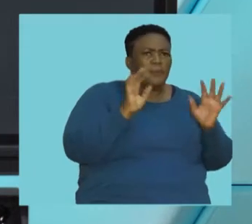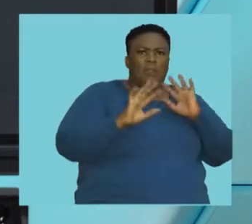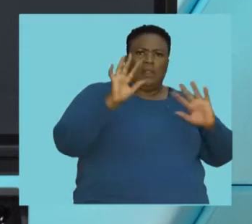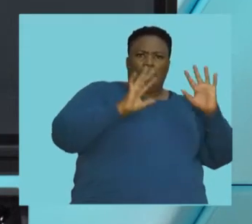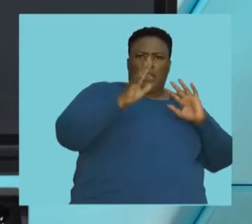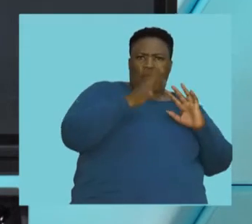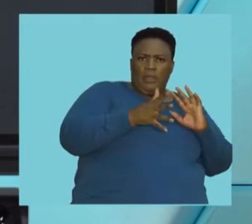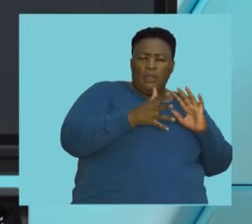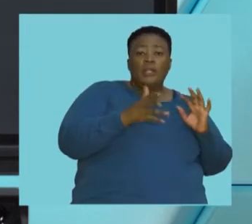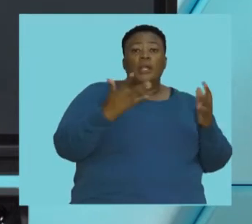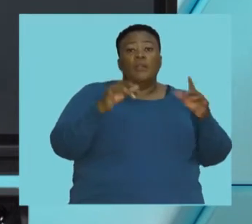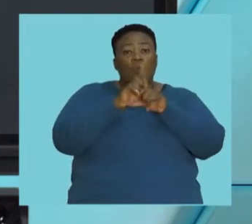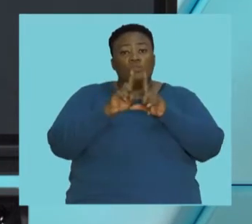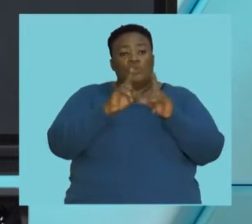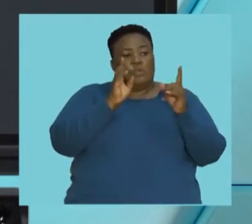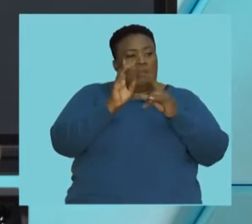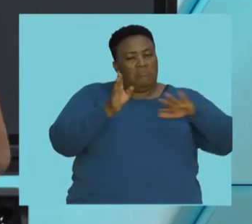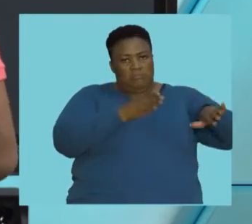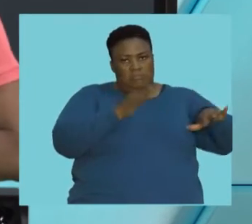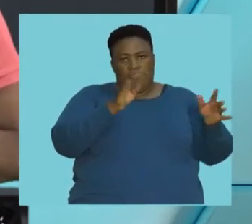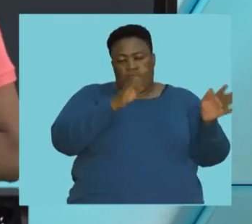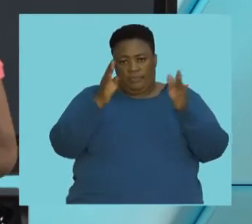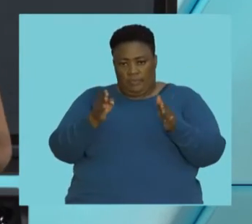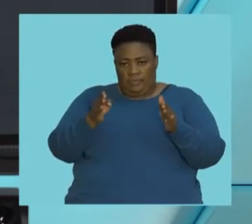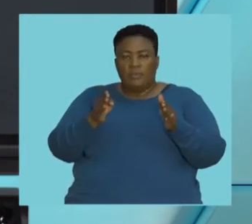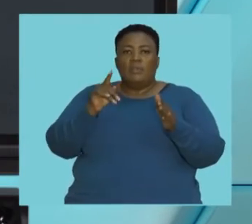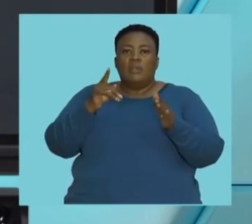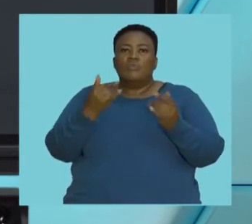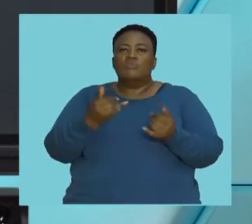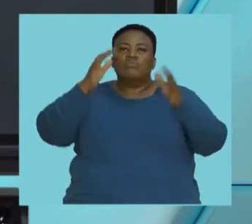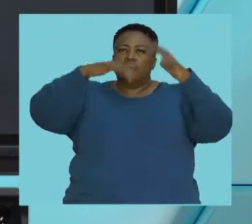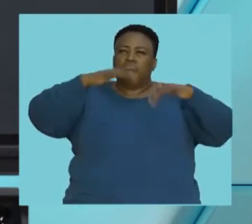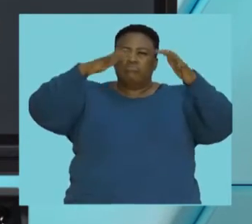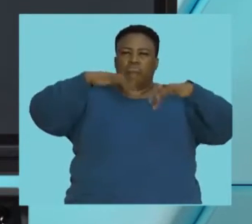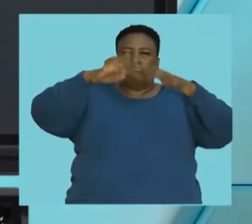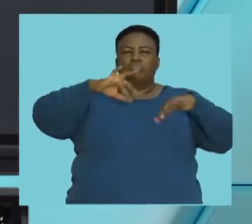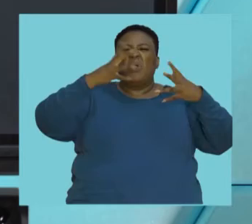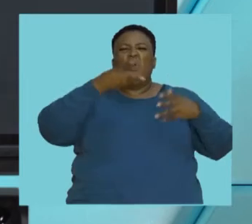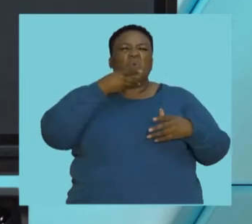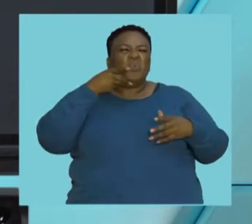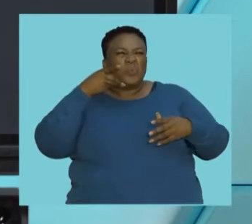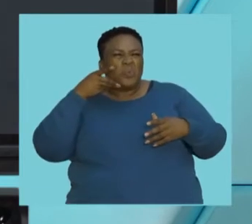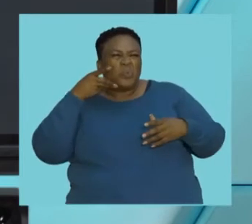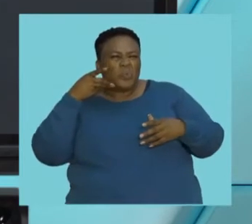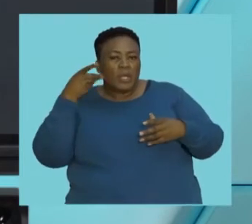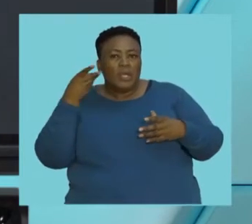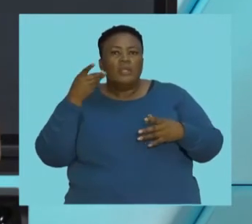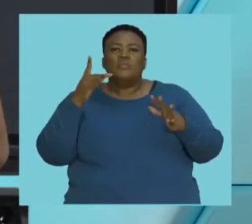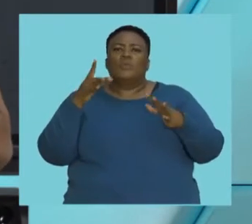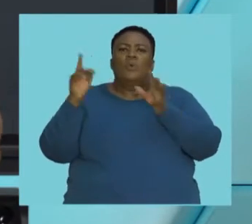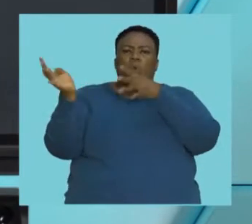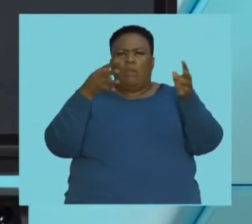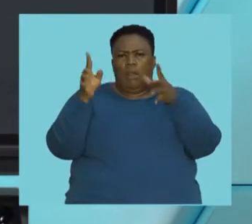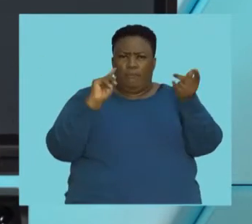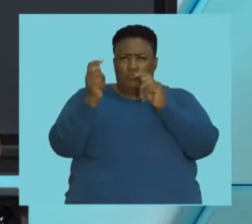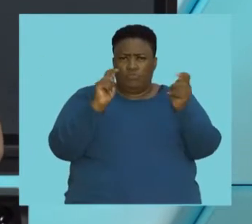and floods. Let's link this to what we've done already in the past, where we've looked at how climate change has affected the temperatures